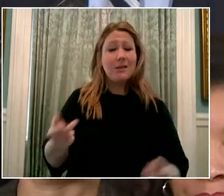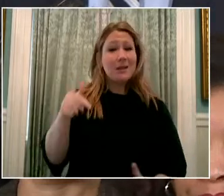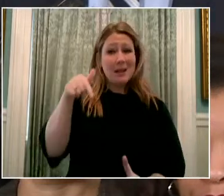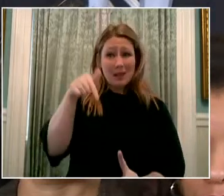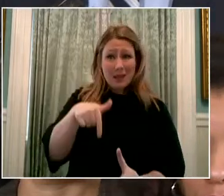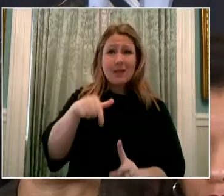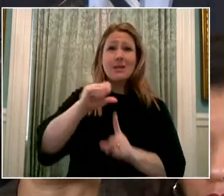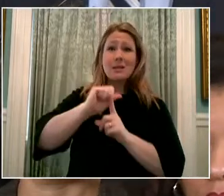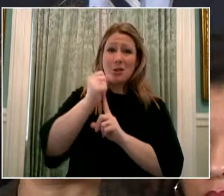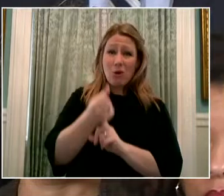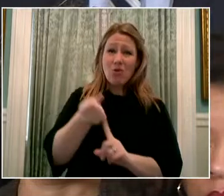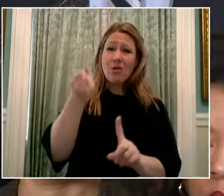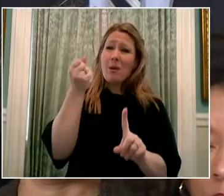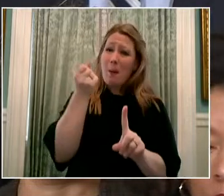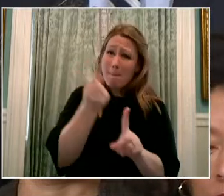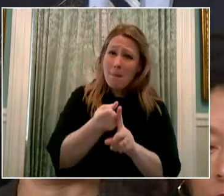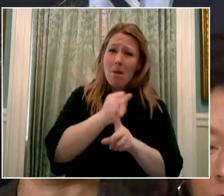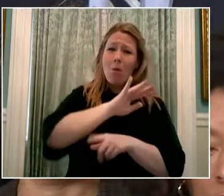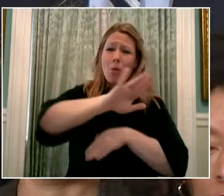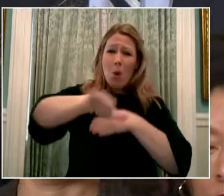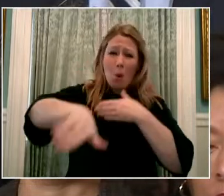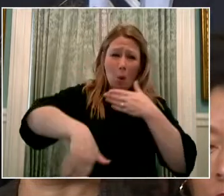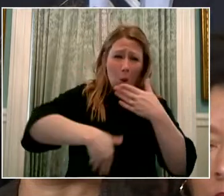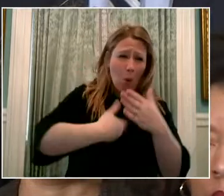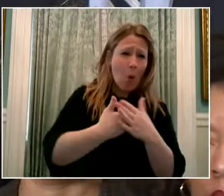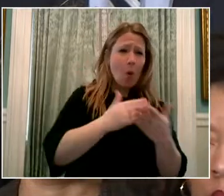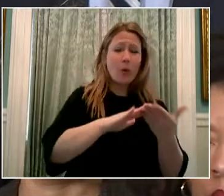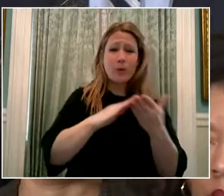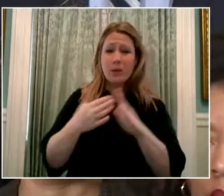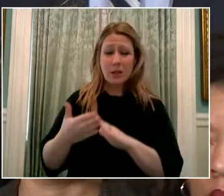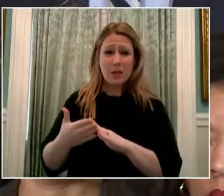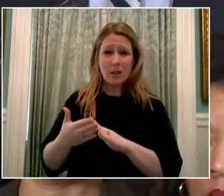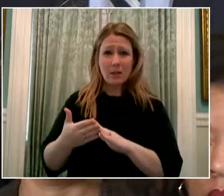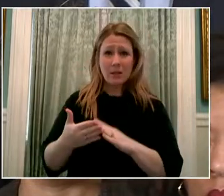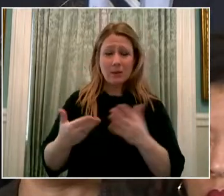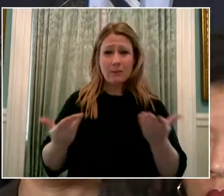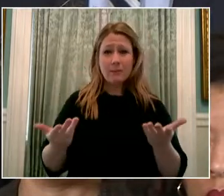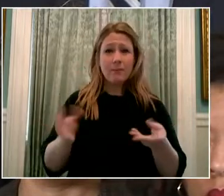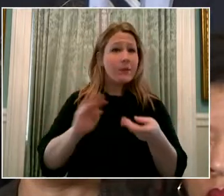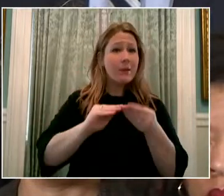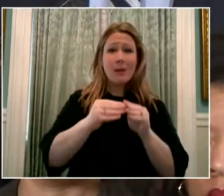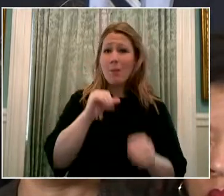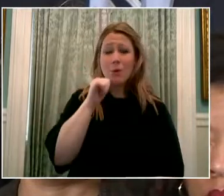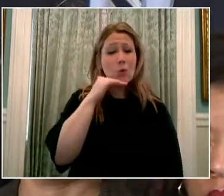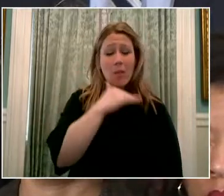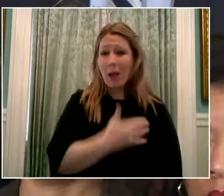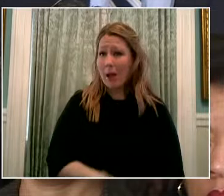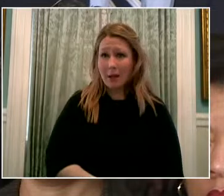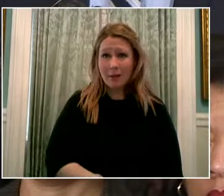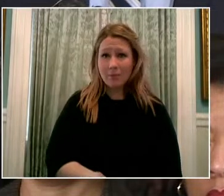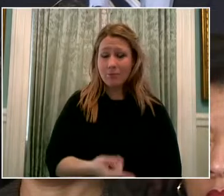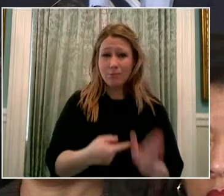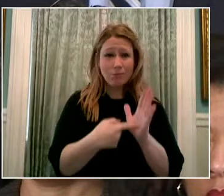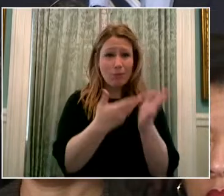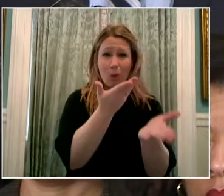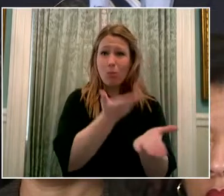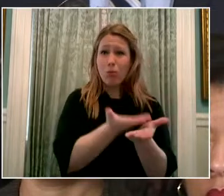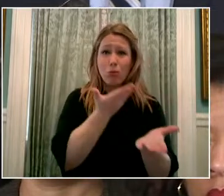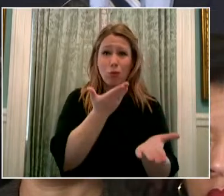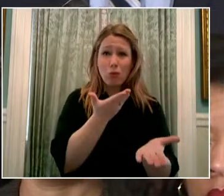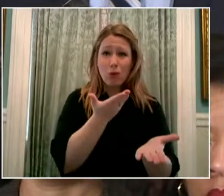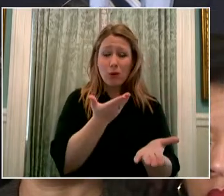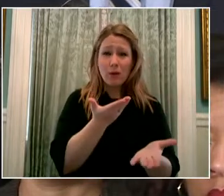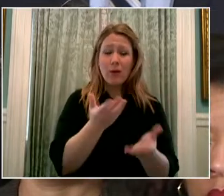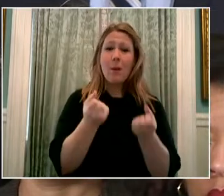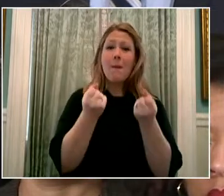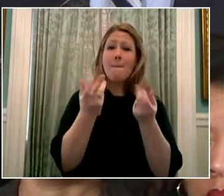have asked over and over again, where are the numbers that you're talking about of $4.2 billion?